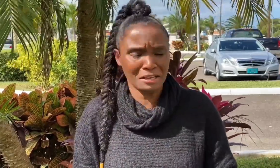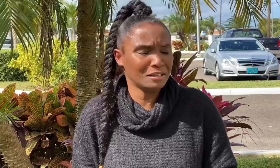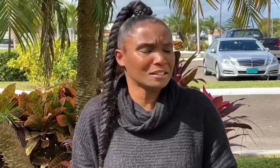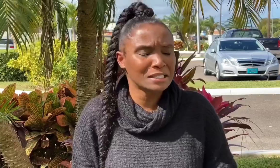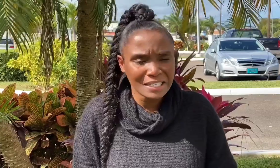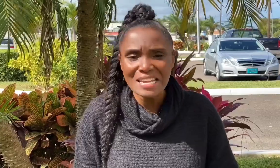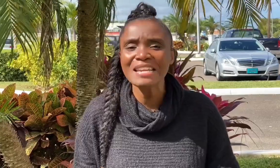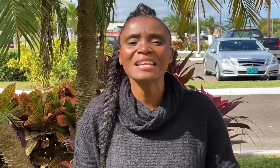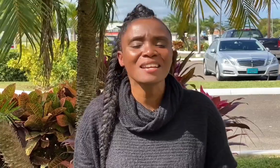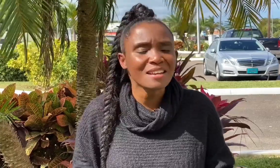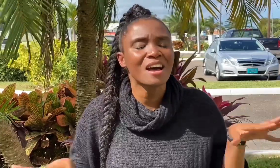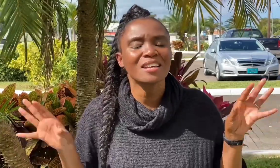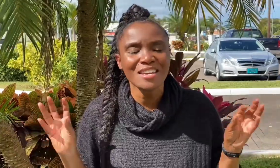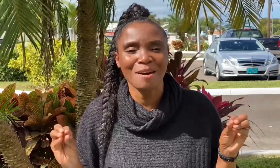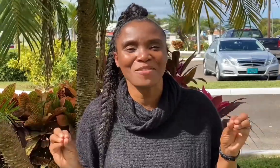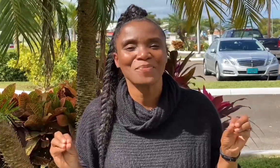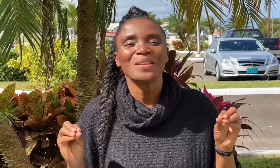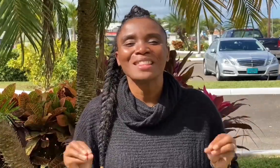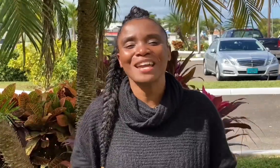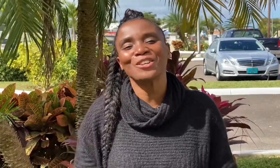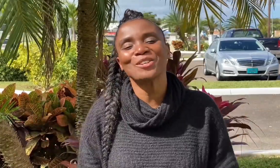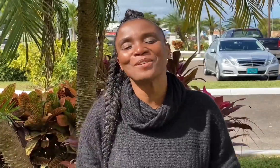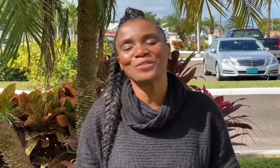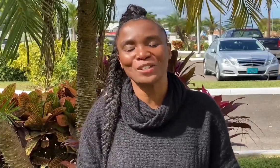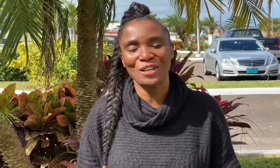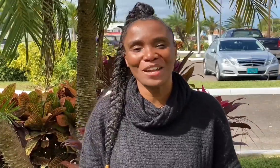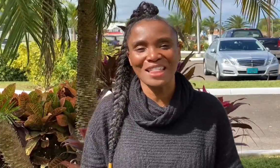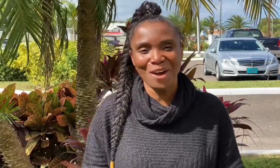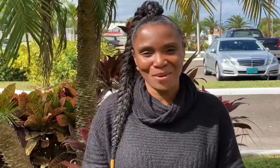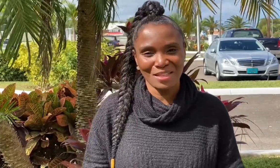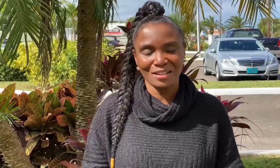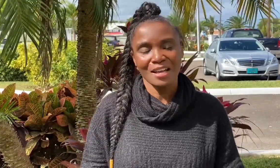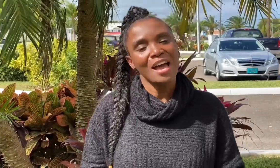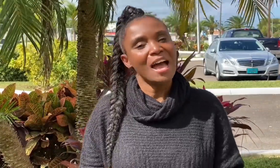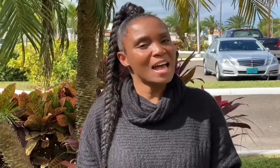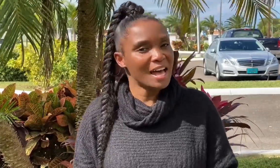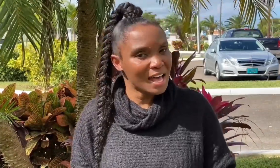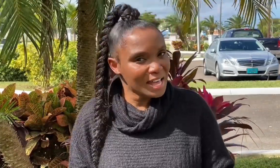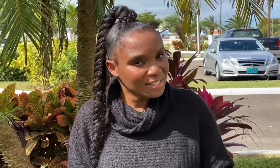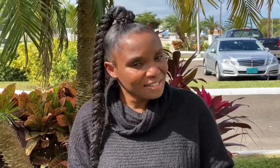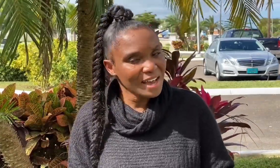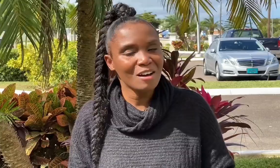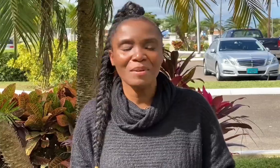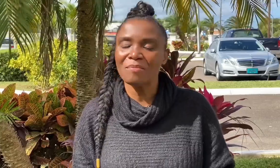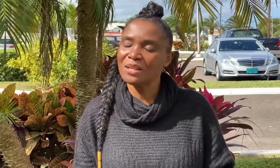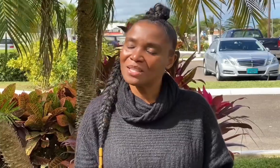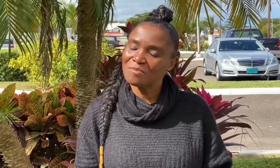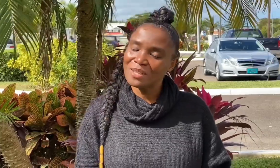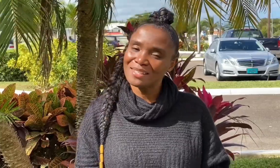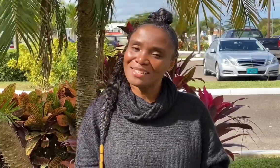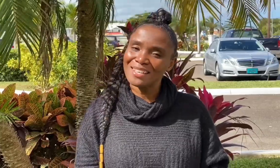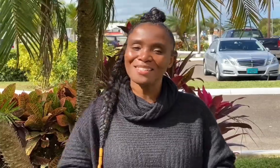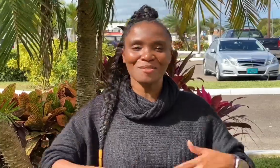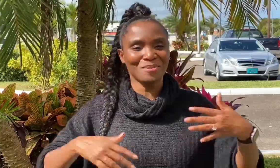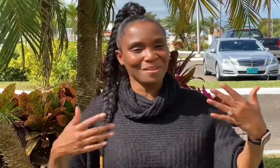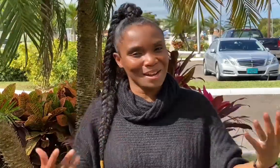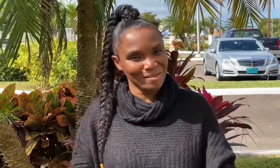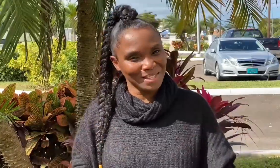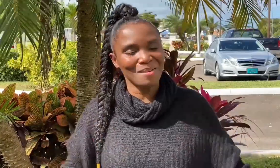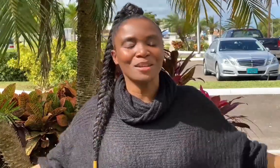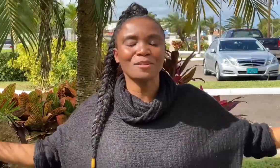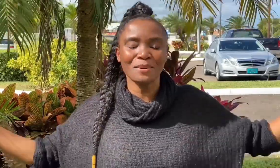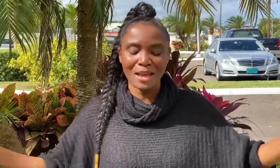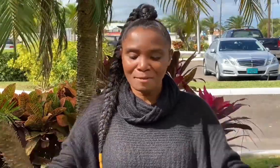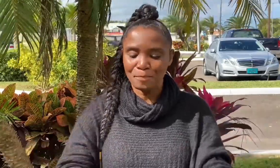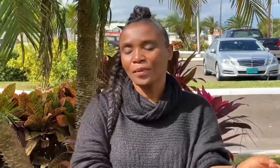is indeed yummy. Thank you so much for sharing that with us. And now, my prince and princesses, the